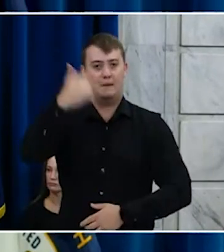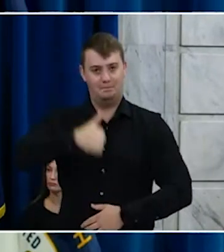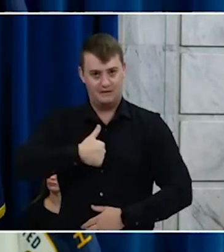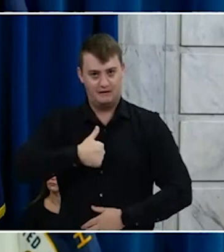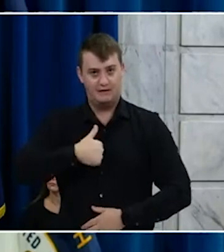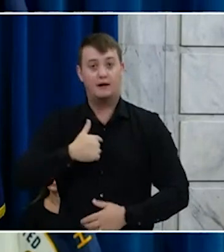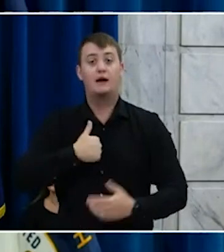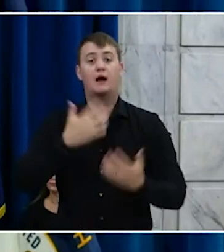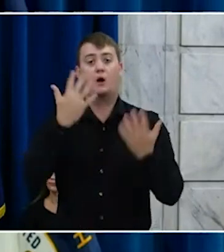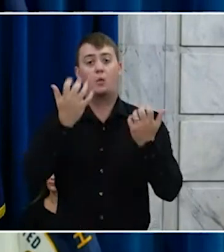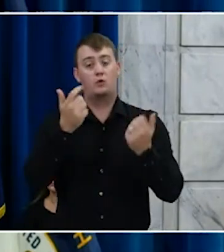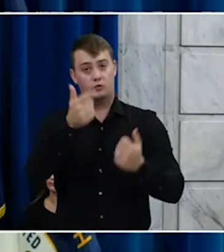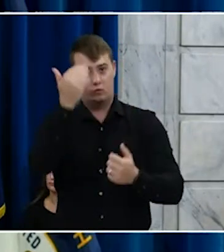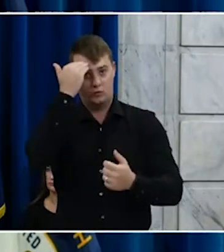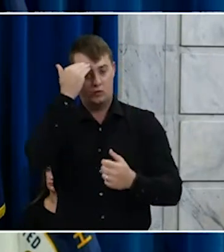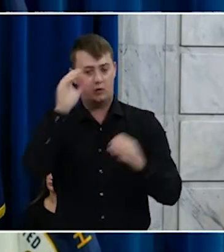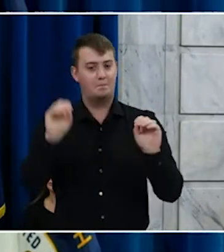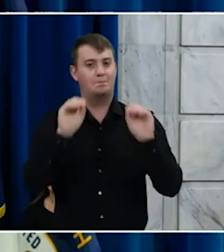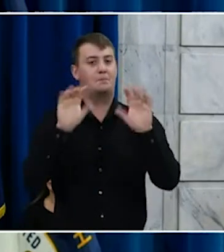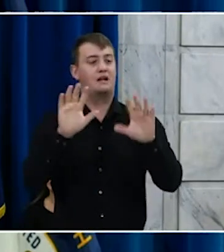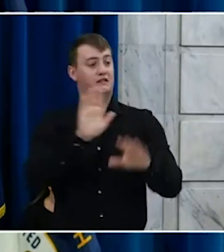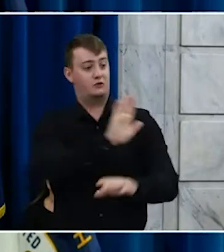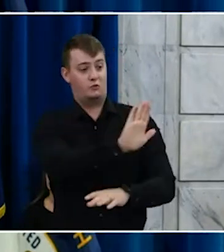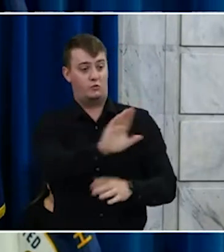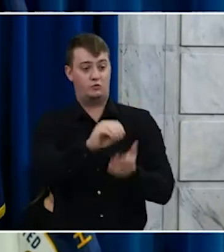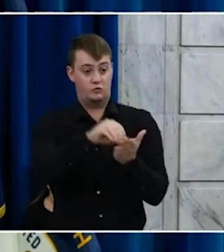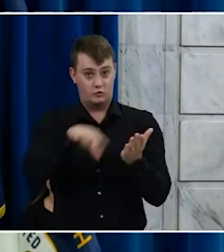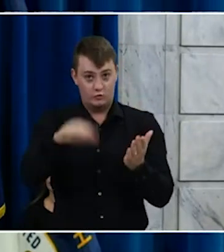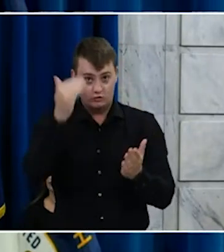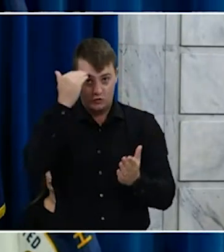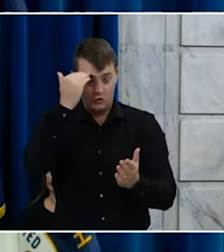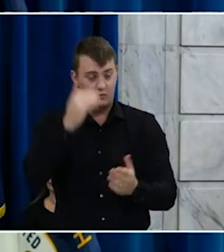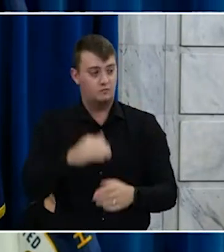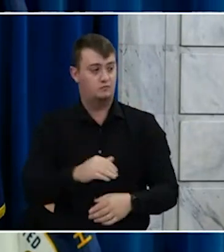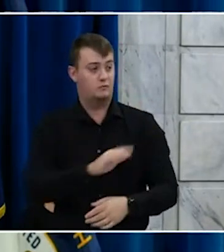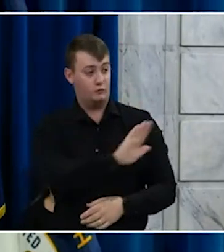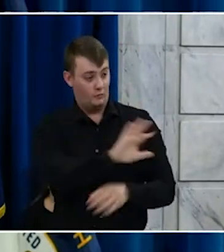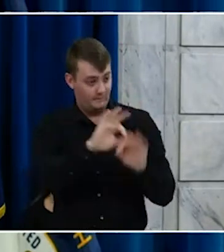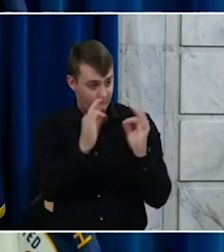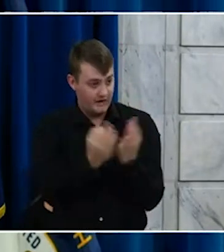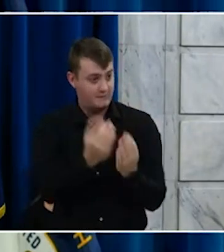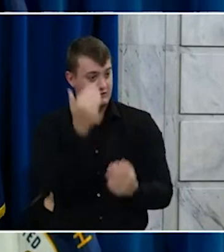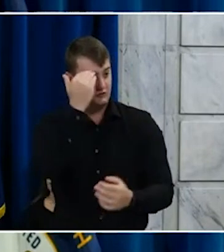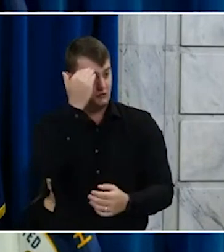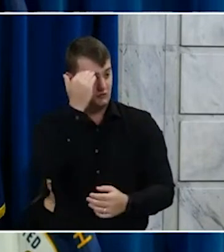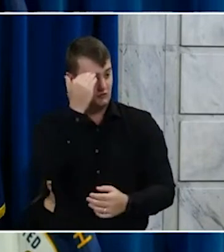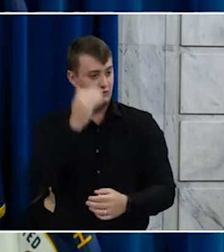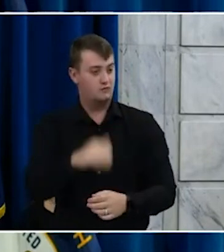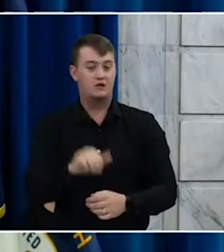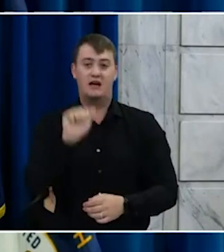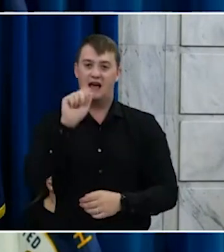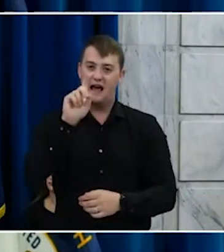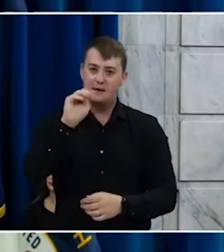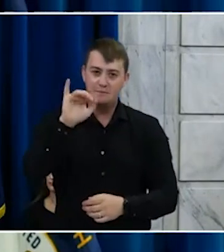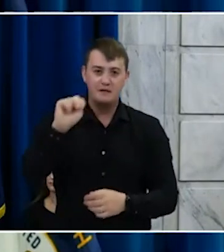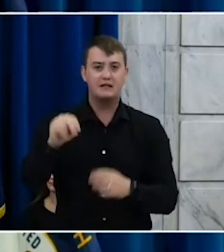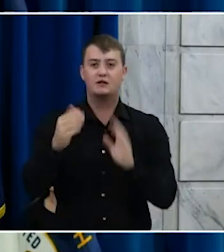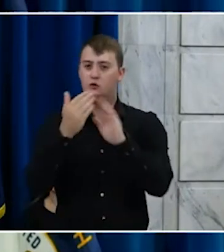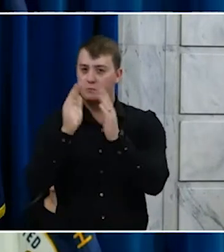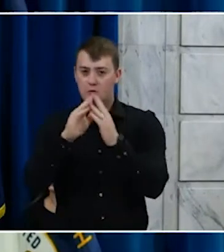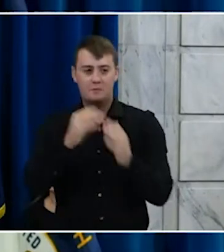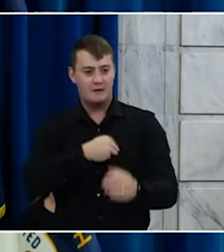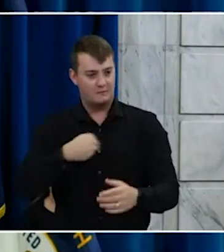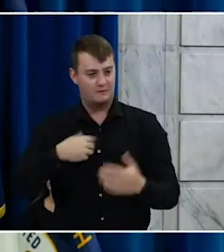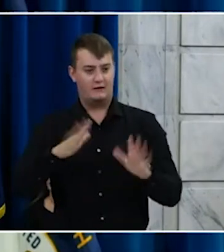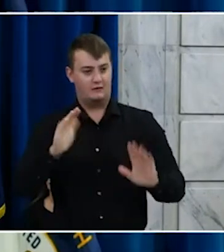you to know the magic that your students know, that your families know, that your administrators and your communities know.